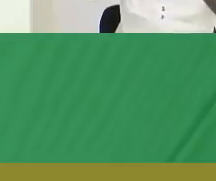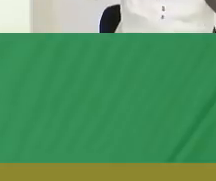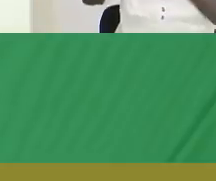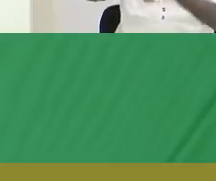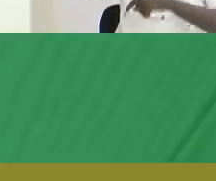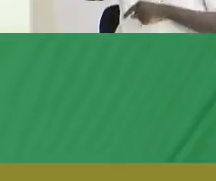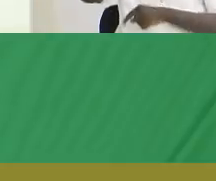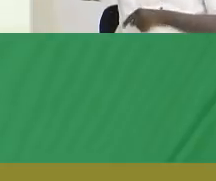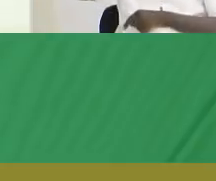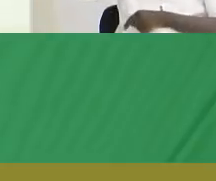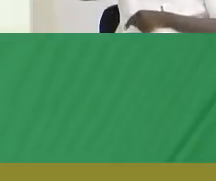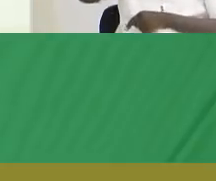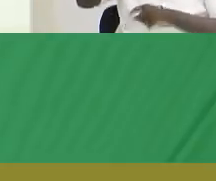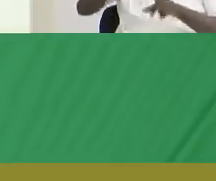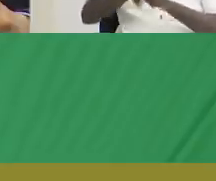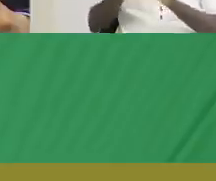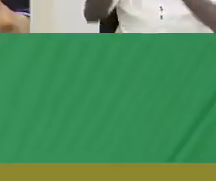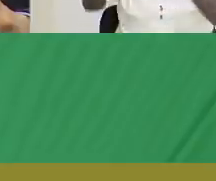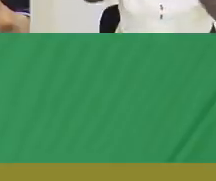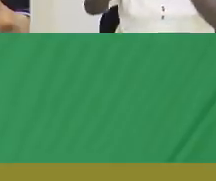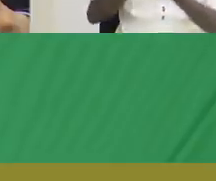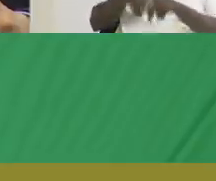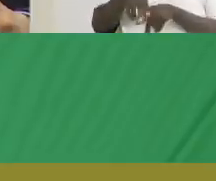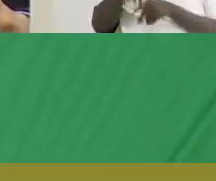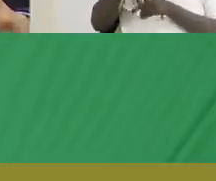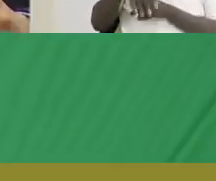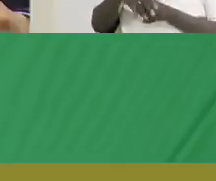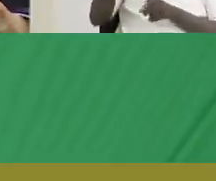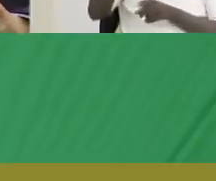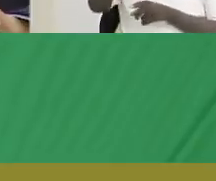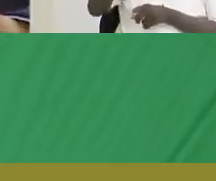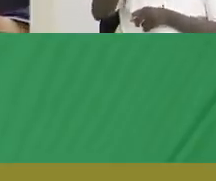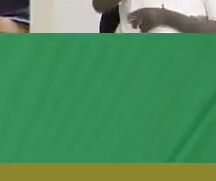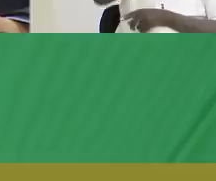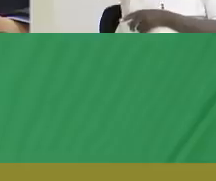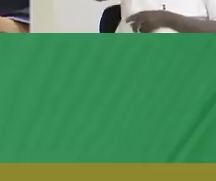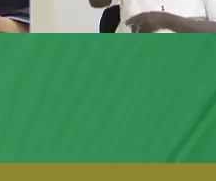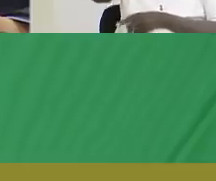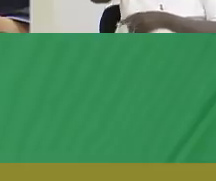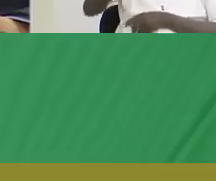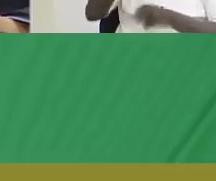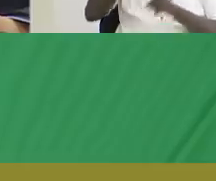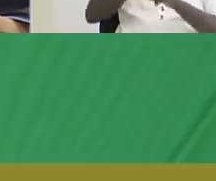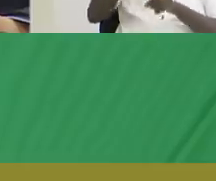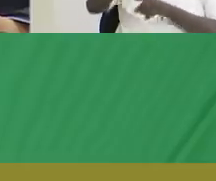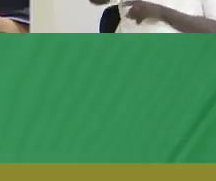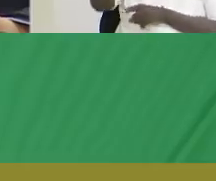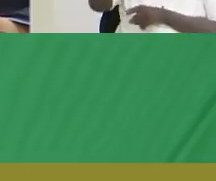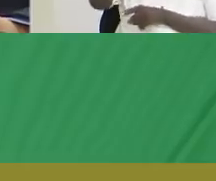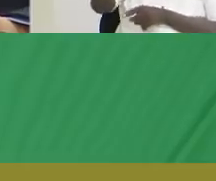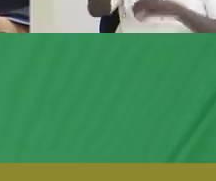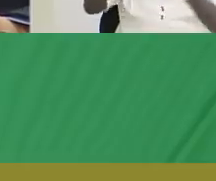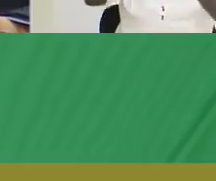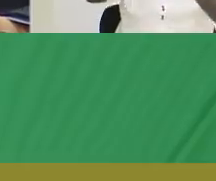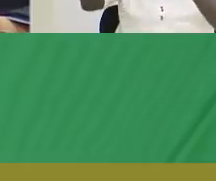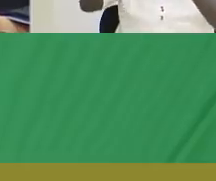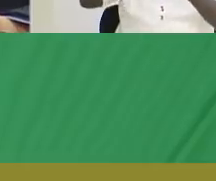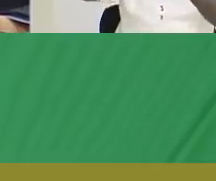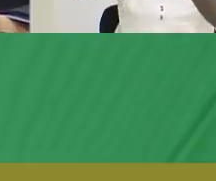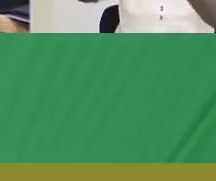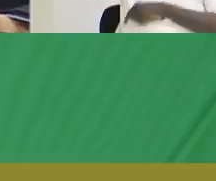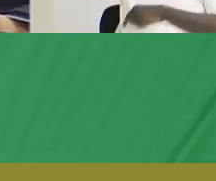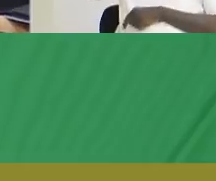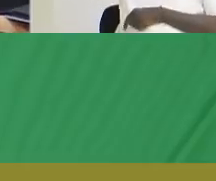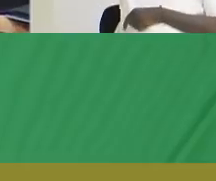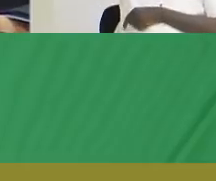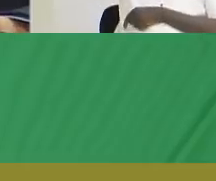be shot at sight. That is not true. In fact, we used to work mostly till after 6 p.m. anyway. It was